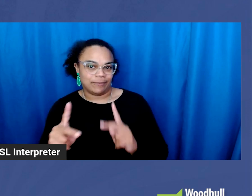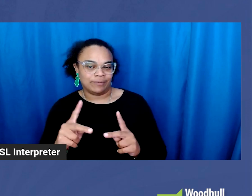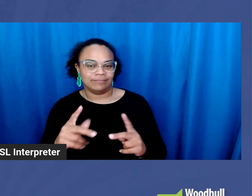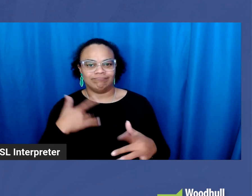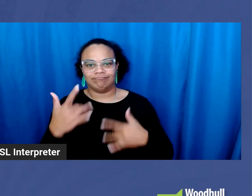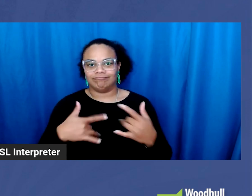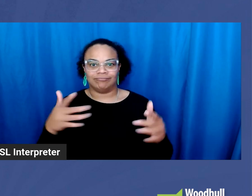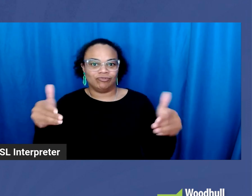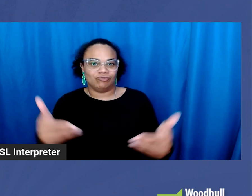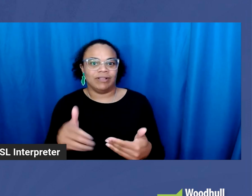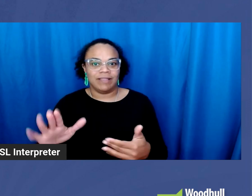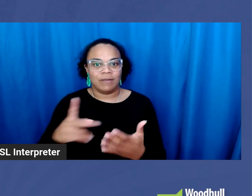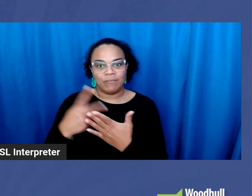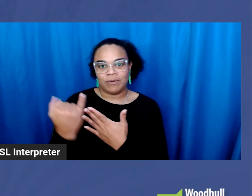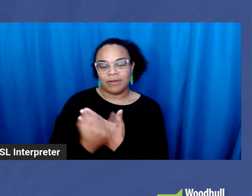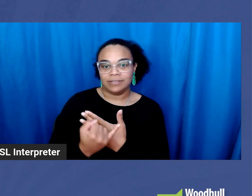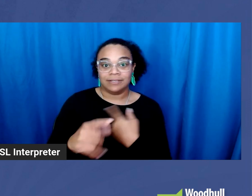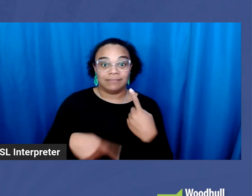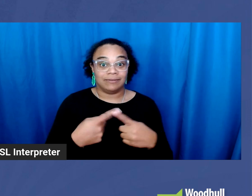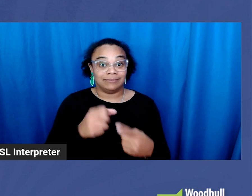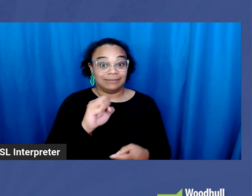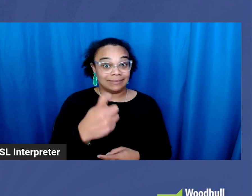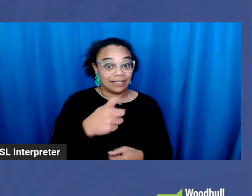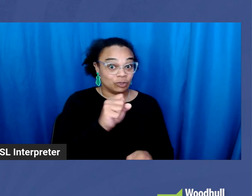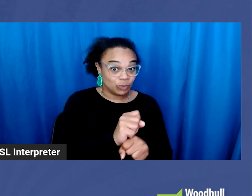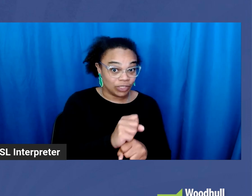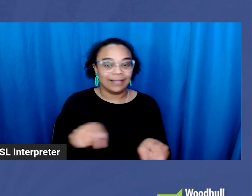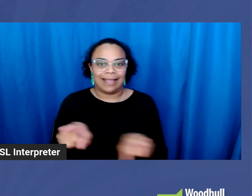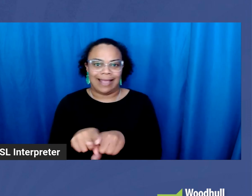on sex work as spirit work.